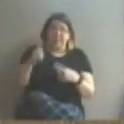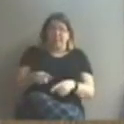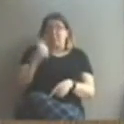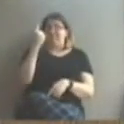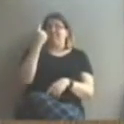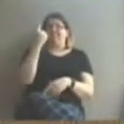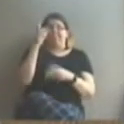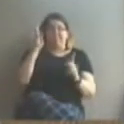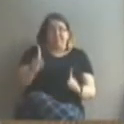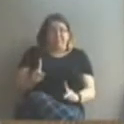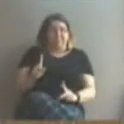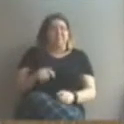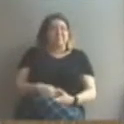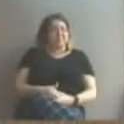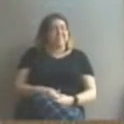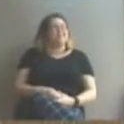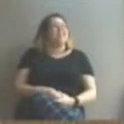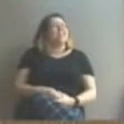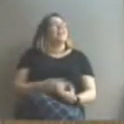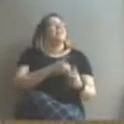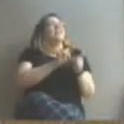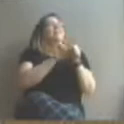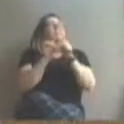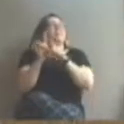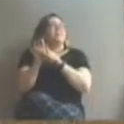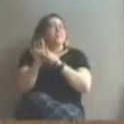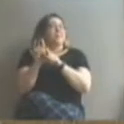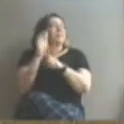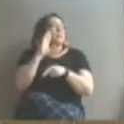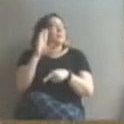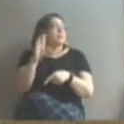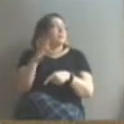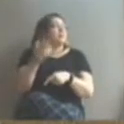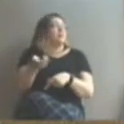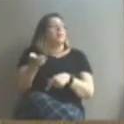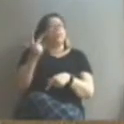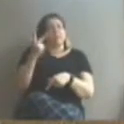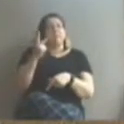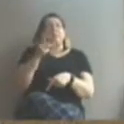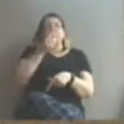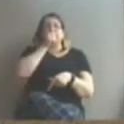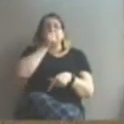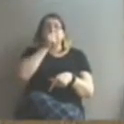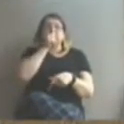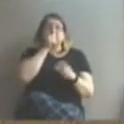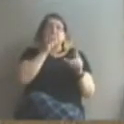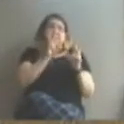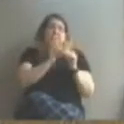And also, there will be three executive sessions.